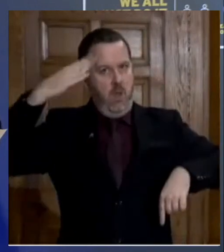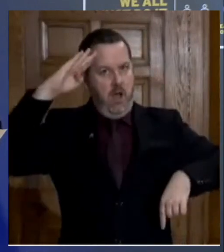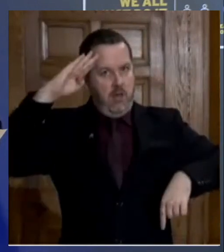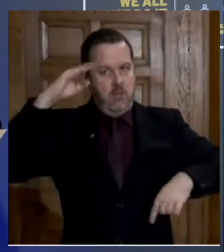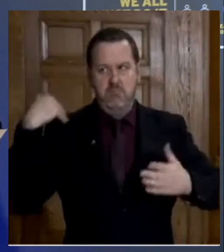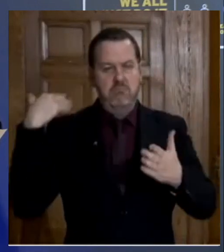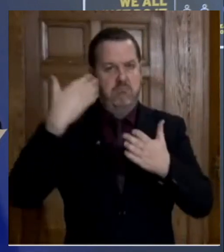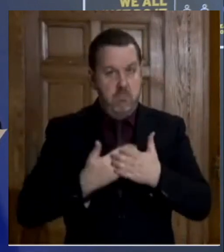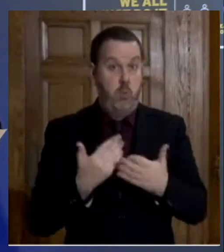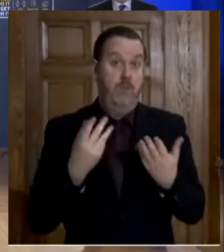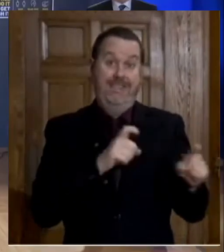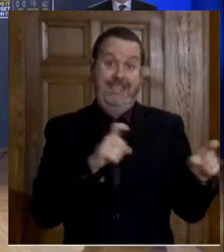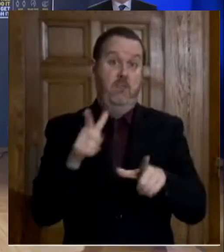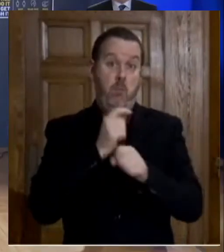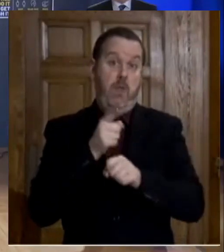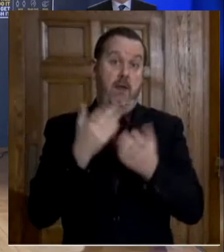at this present time.